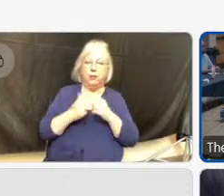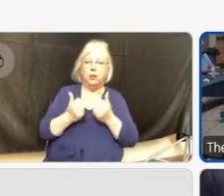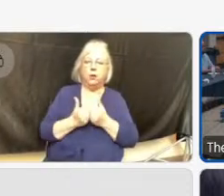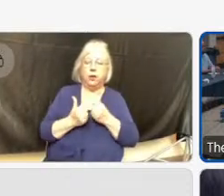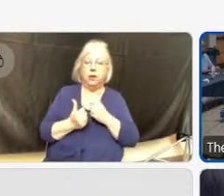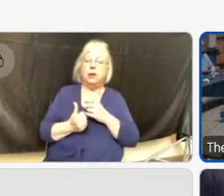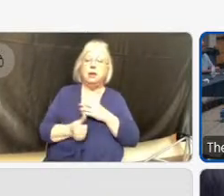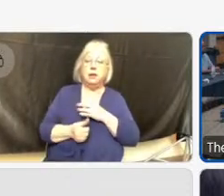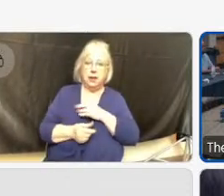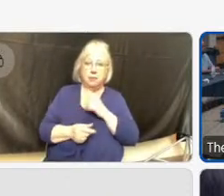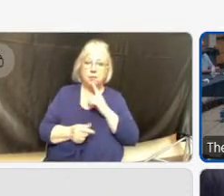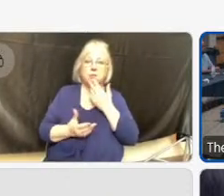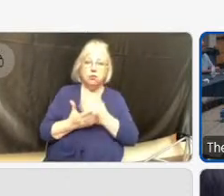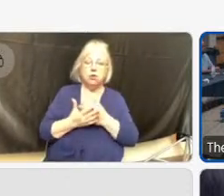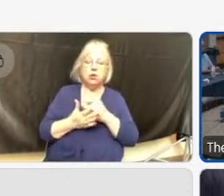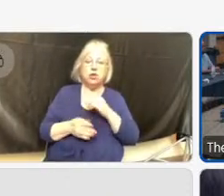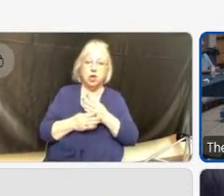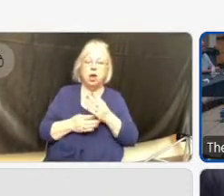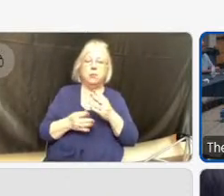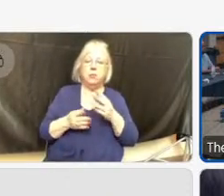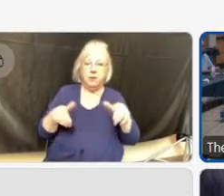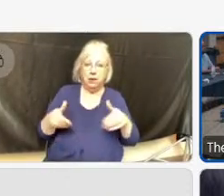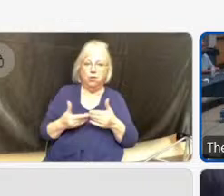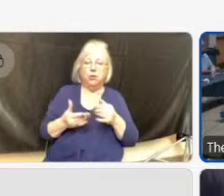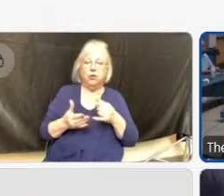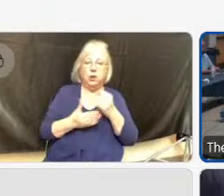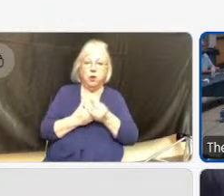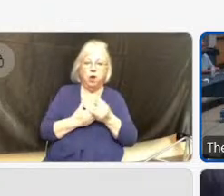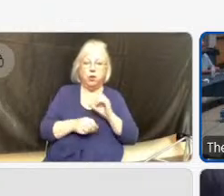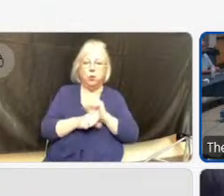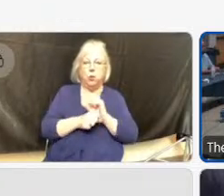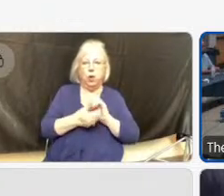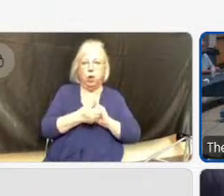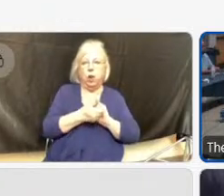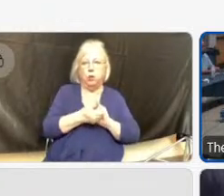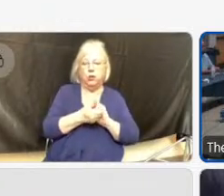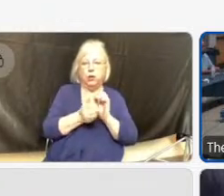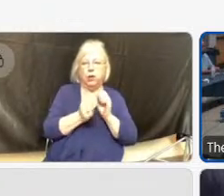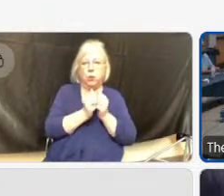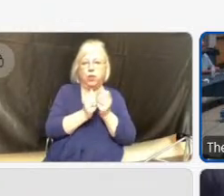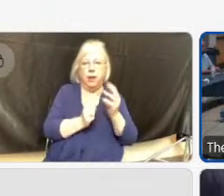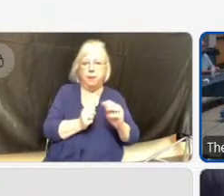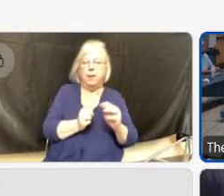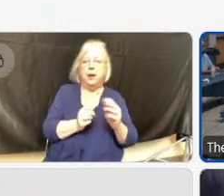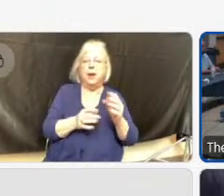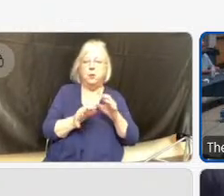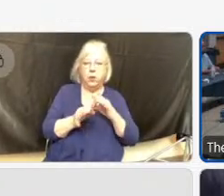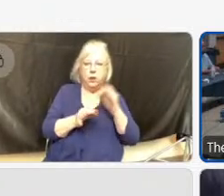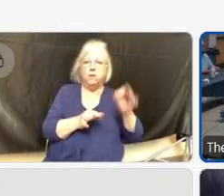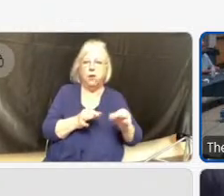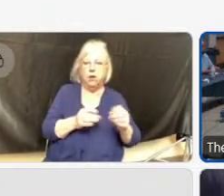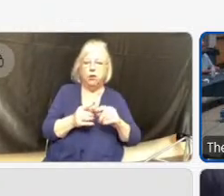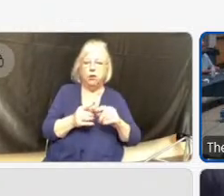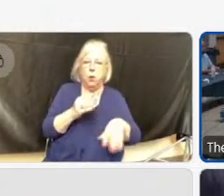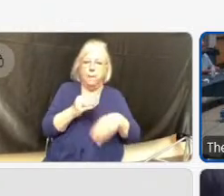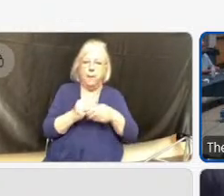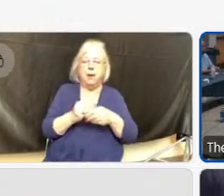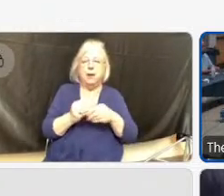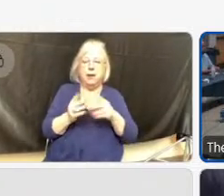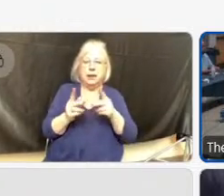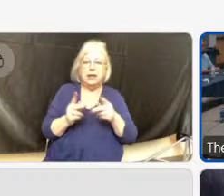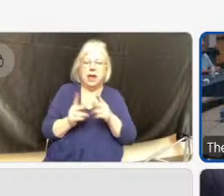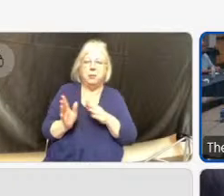job of introducing the project. We worked closely with them and even took a deferral to amend the site plan to be more neighborhood